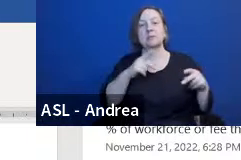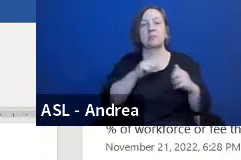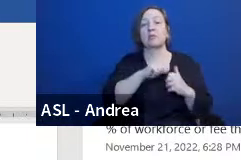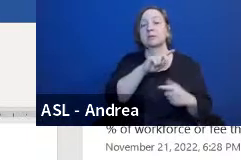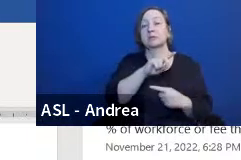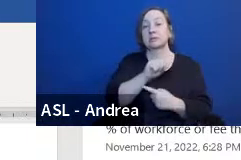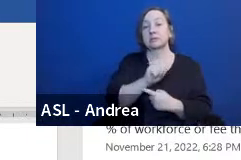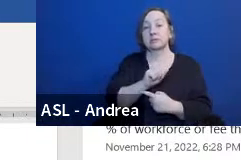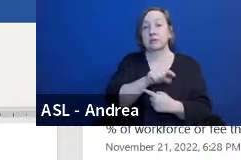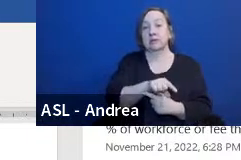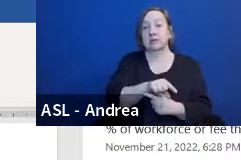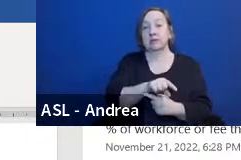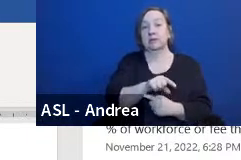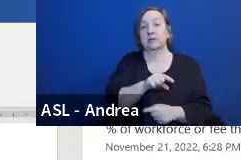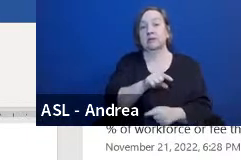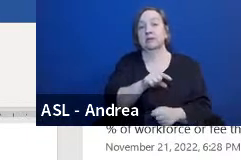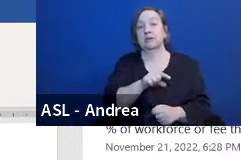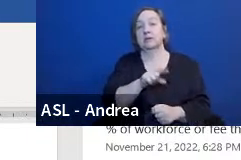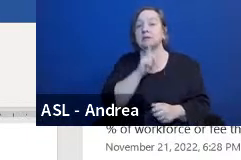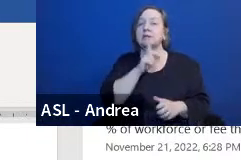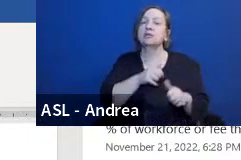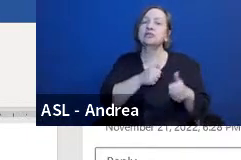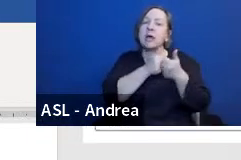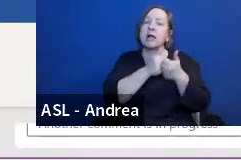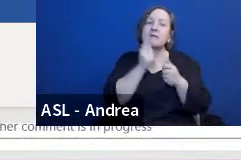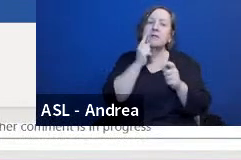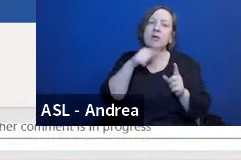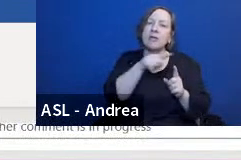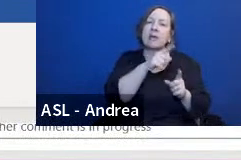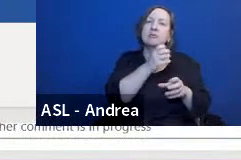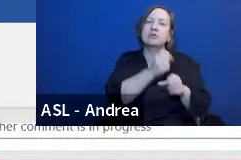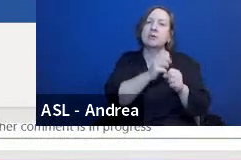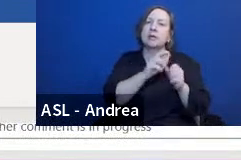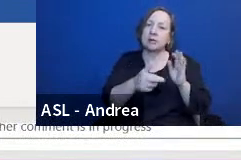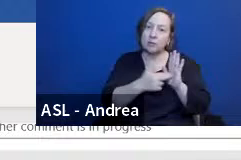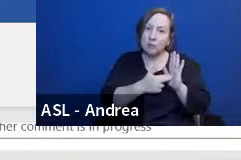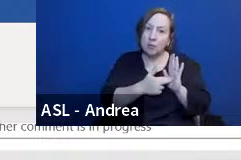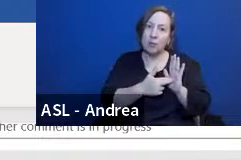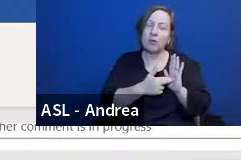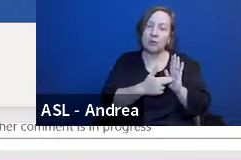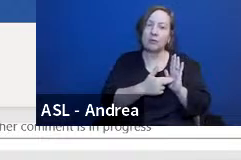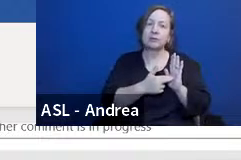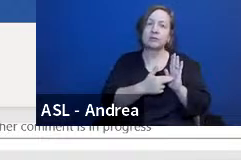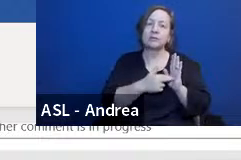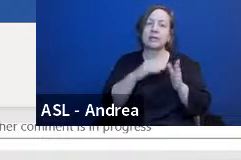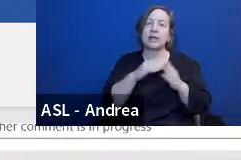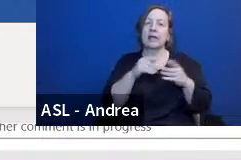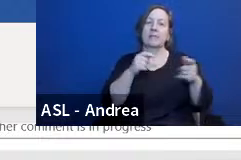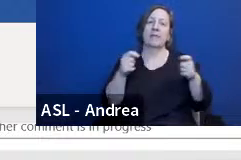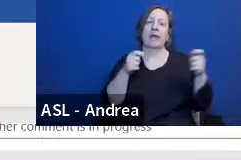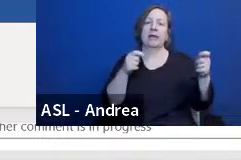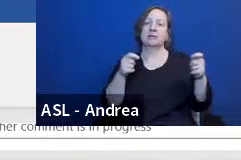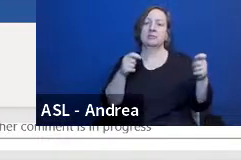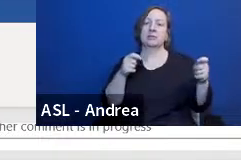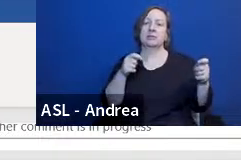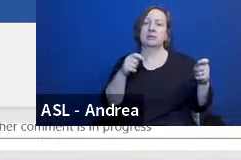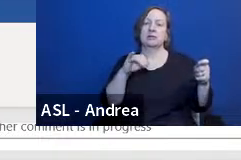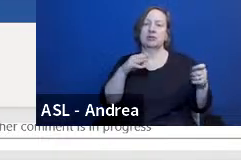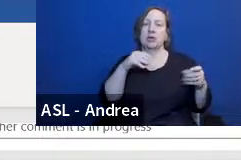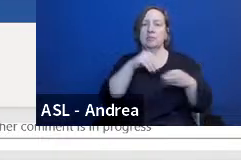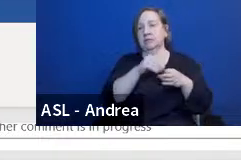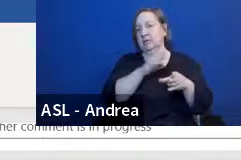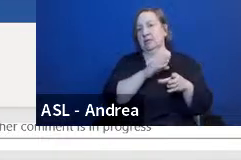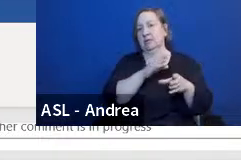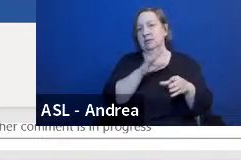disabilities, it's very challenging for them to get roles in the management occupations within an